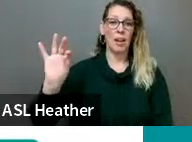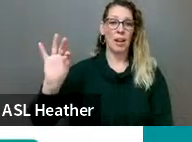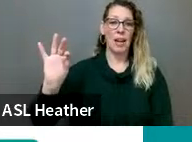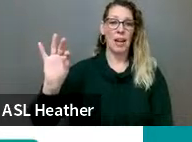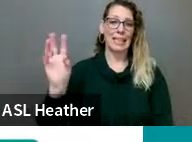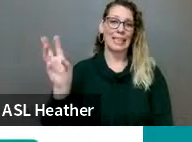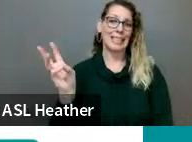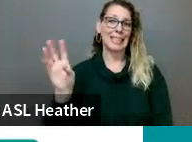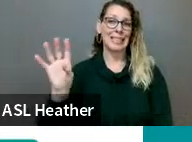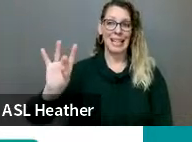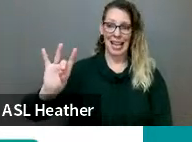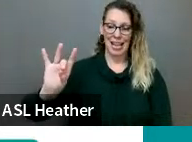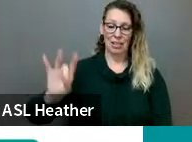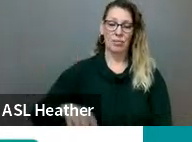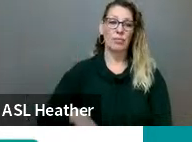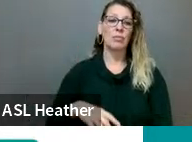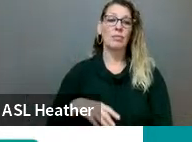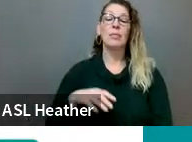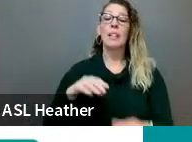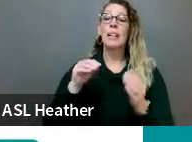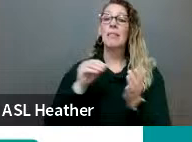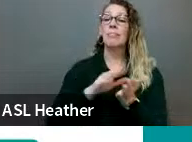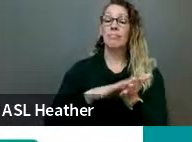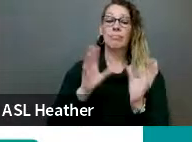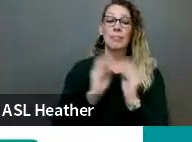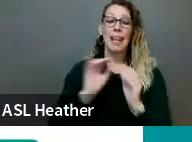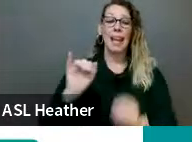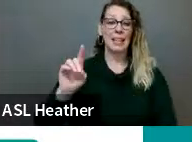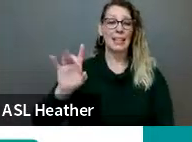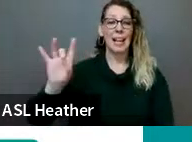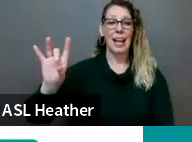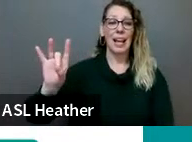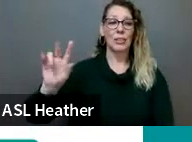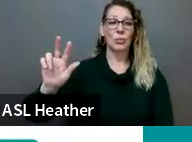408-638-0968. Enter meeting ID